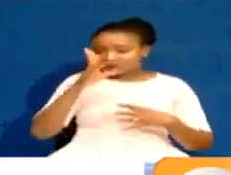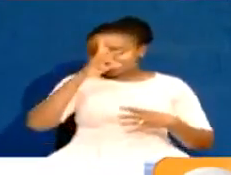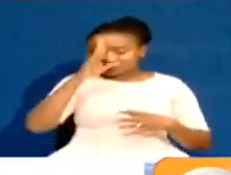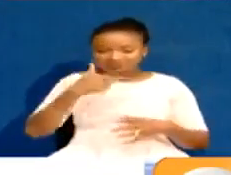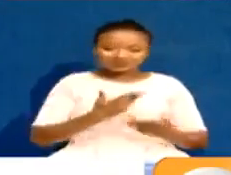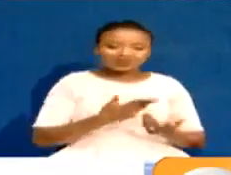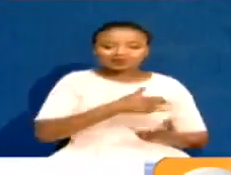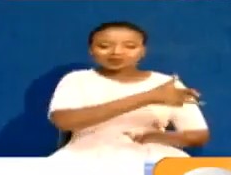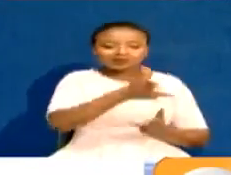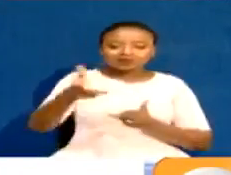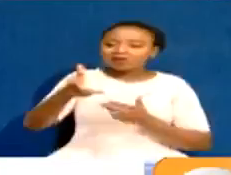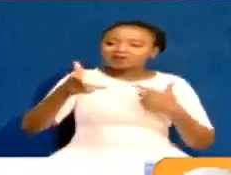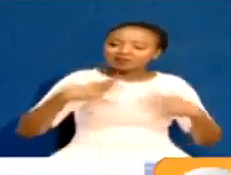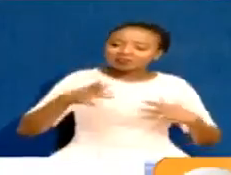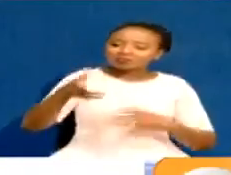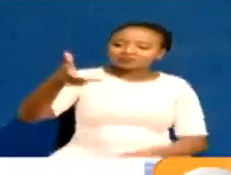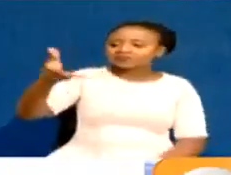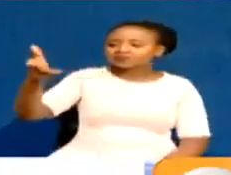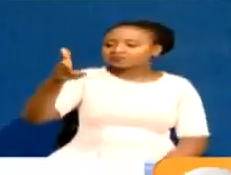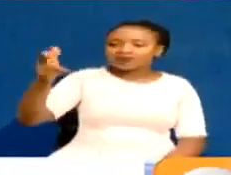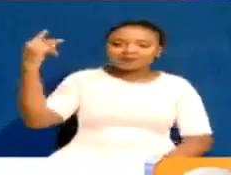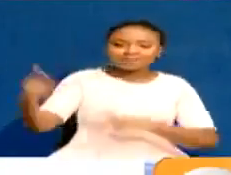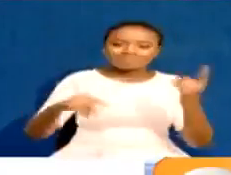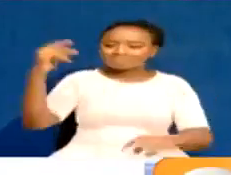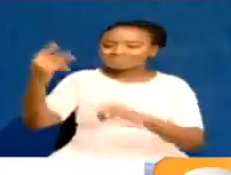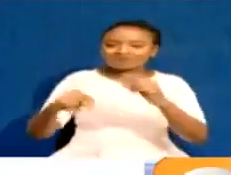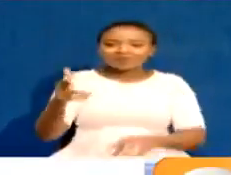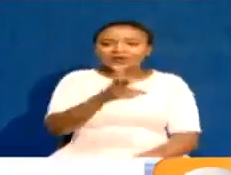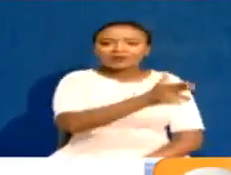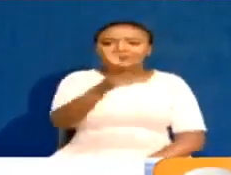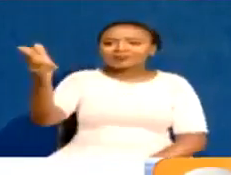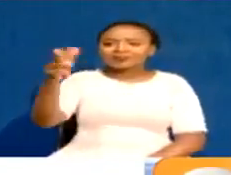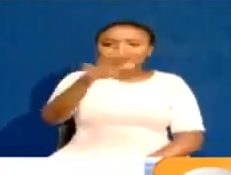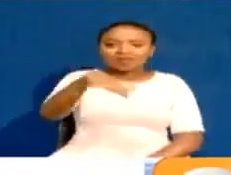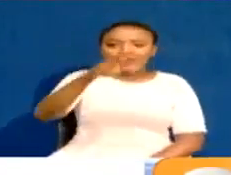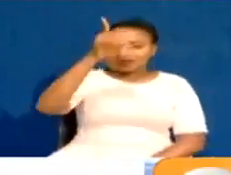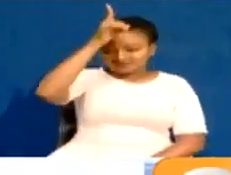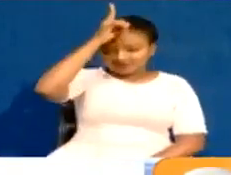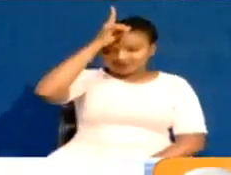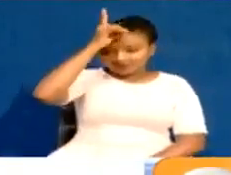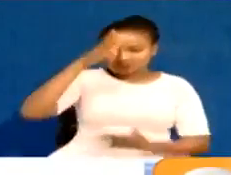guns against civilians. The leaders say law enforcement officers opened fire on villagers in